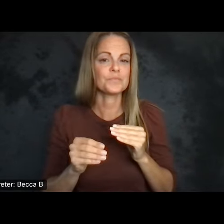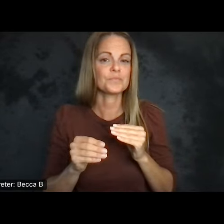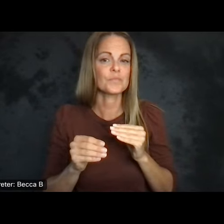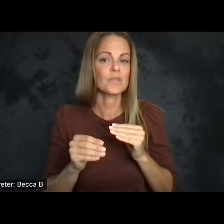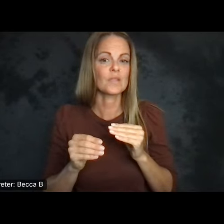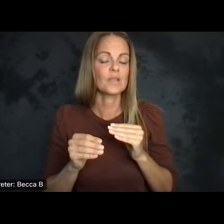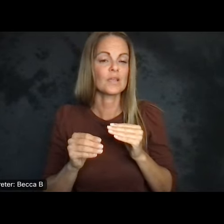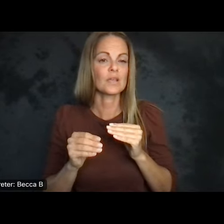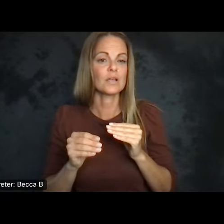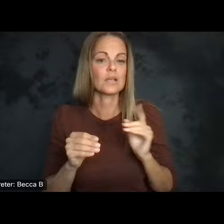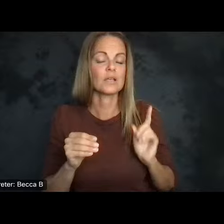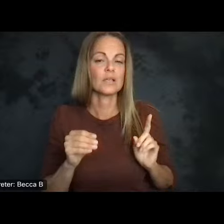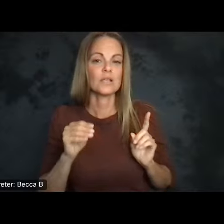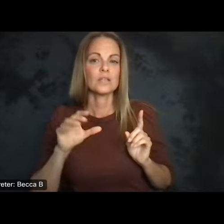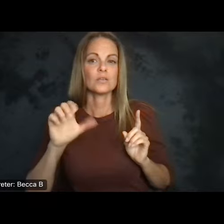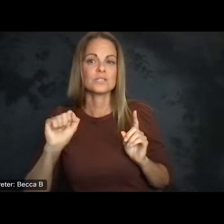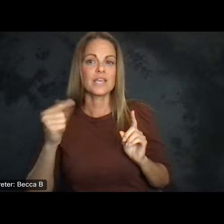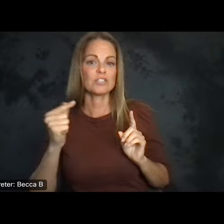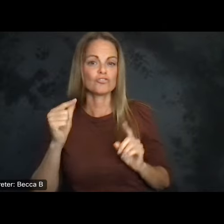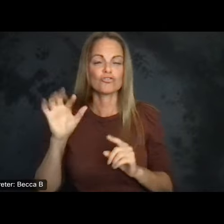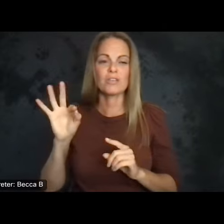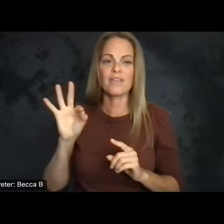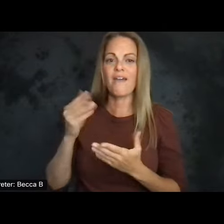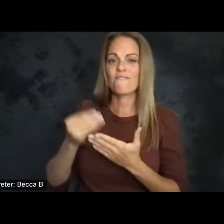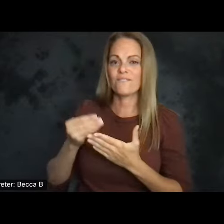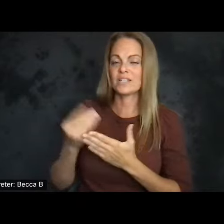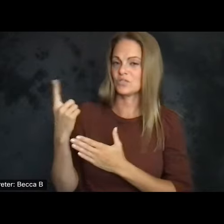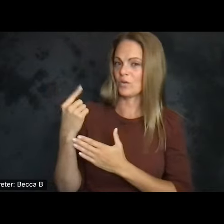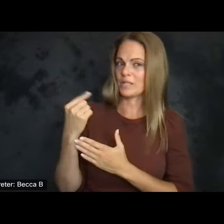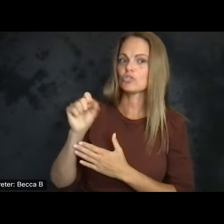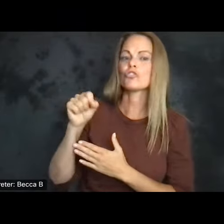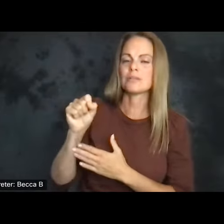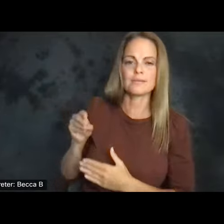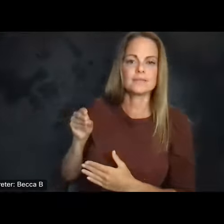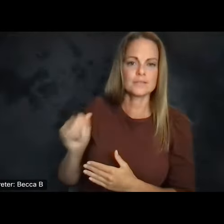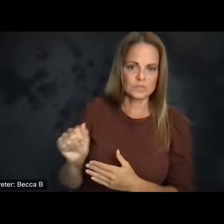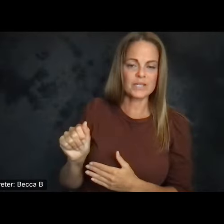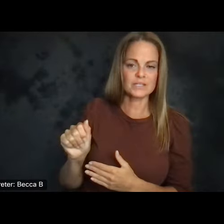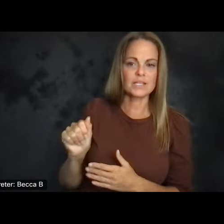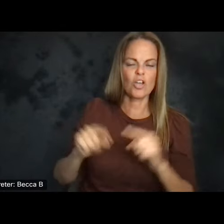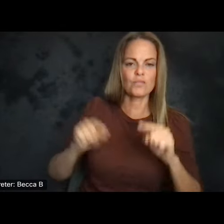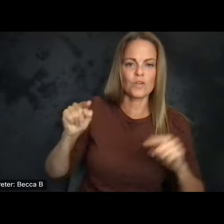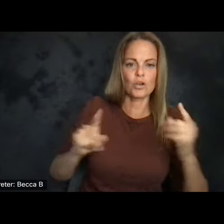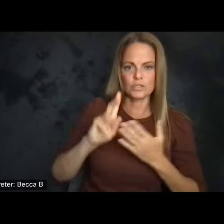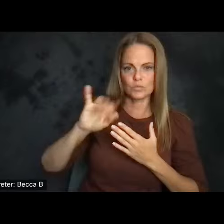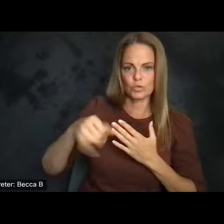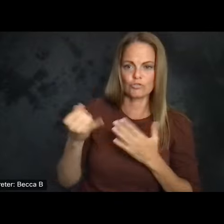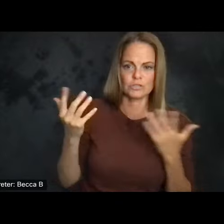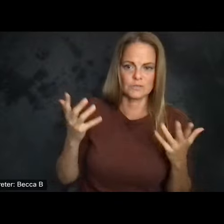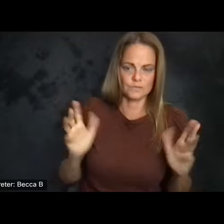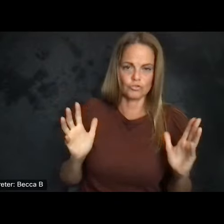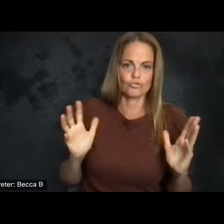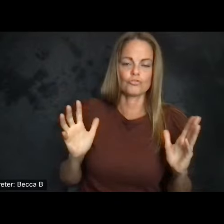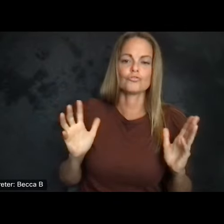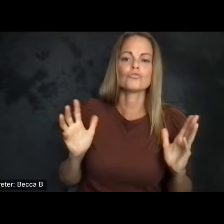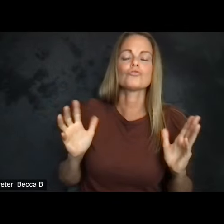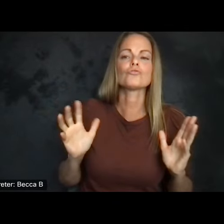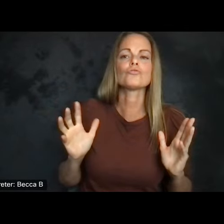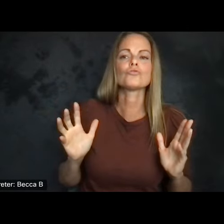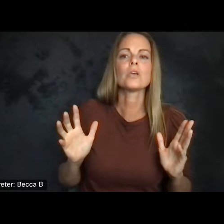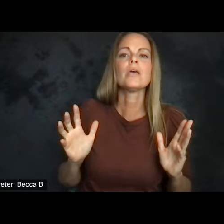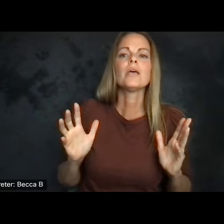funds those SGF funds from last year, yes, those have been expended on various projects. I will say that in